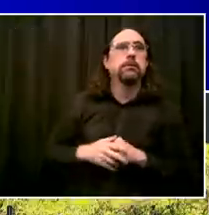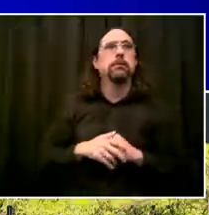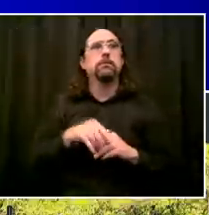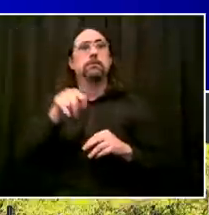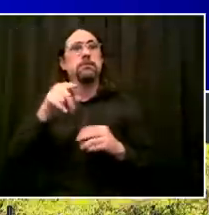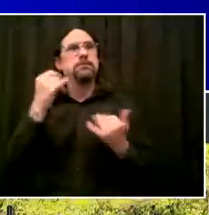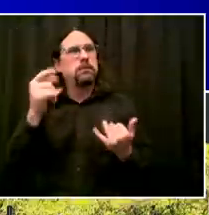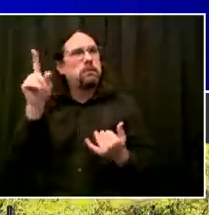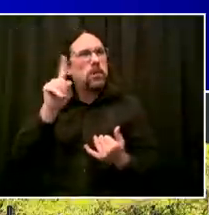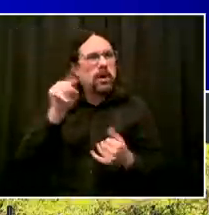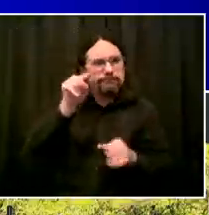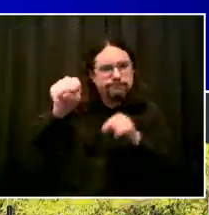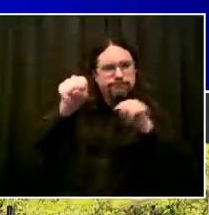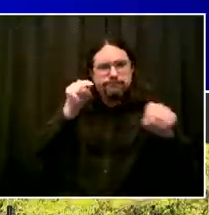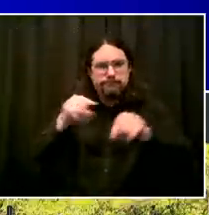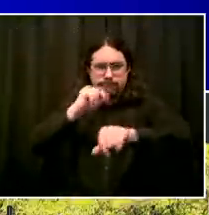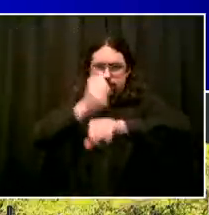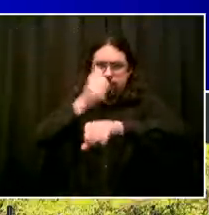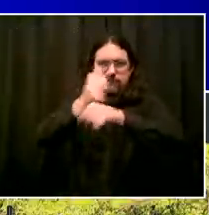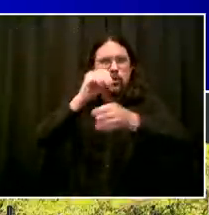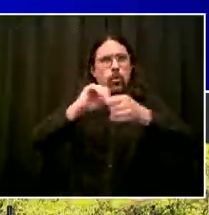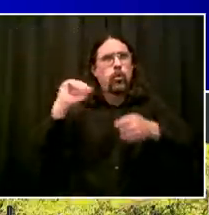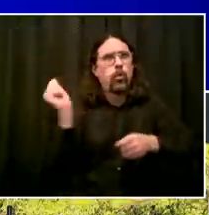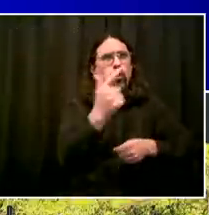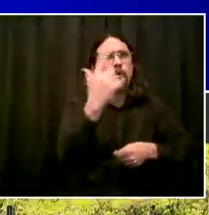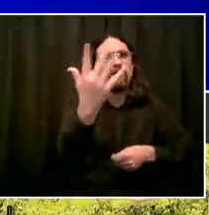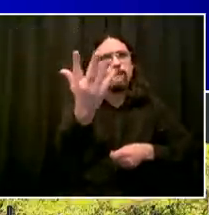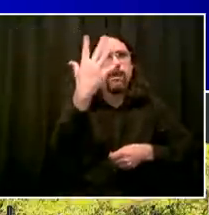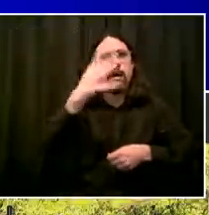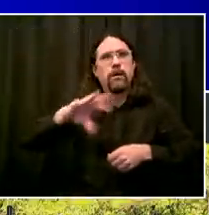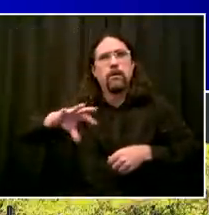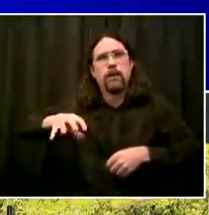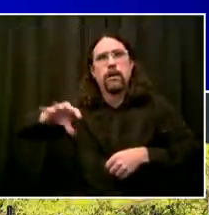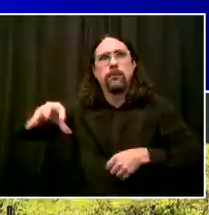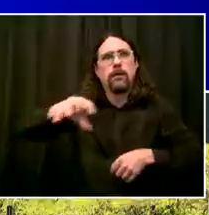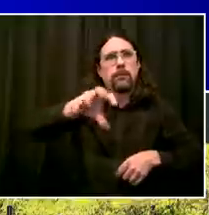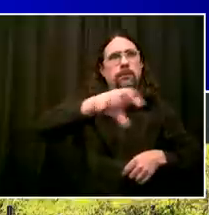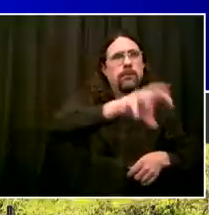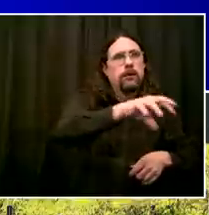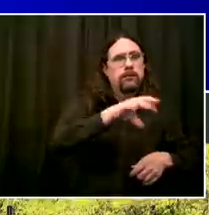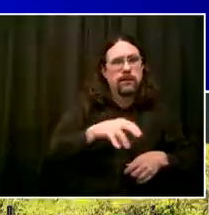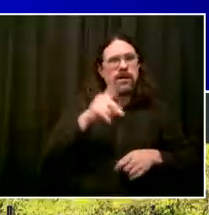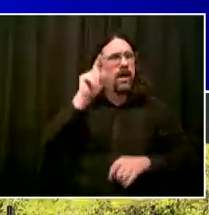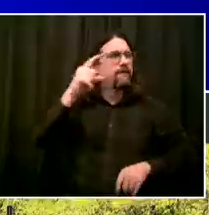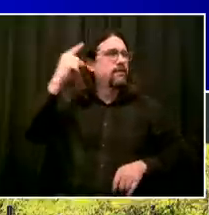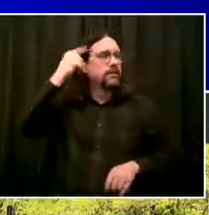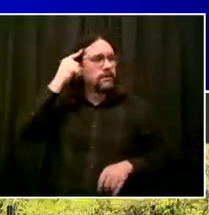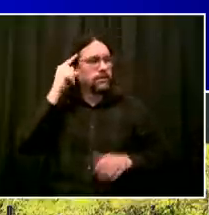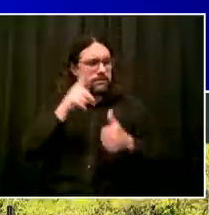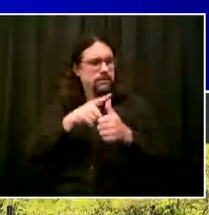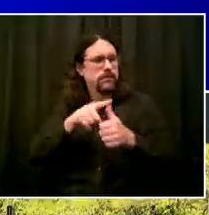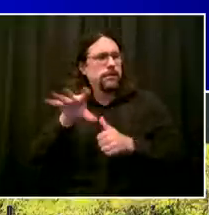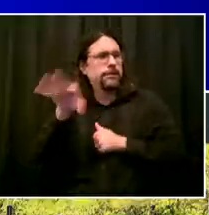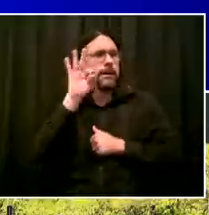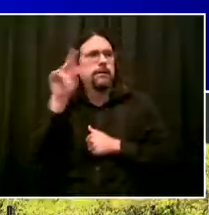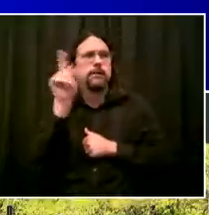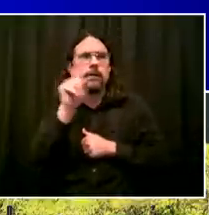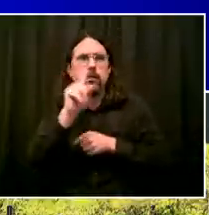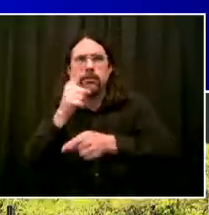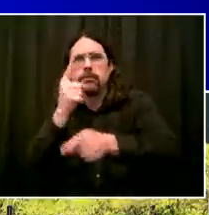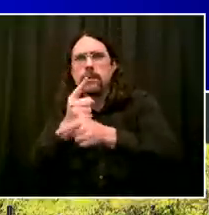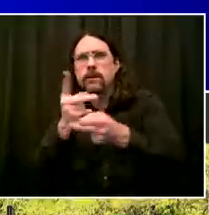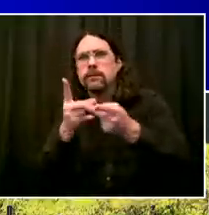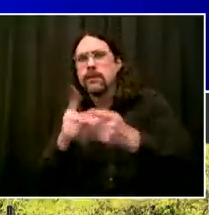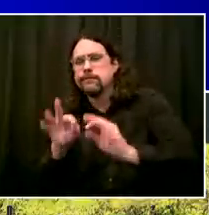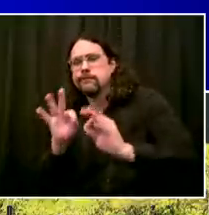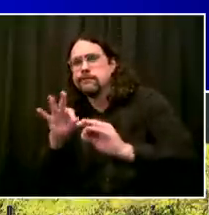when needed, and allow people to enjoy it, especially in strategic locations where it's going to help avoid crowding, parks and other areas